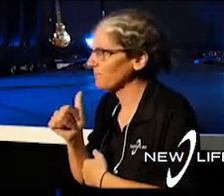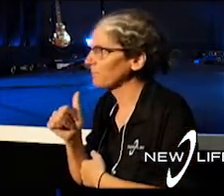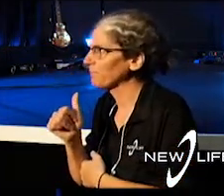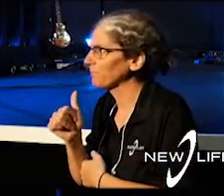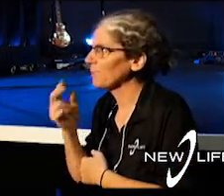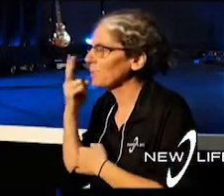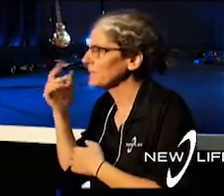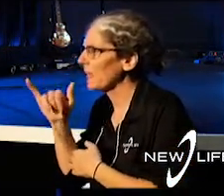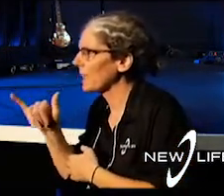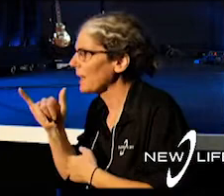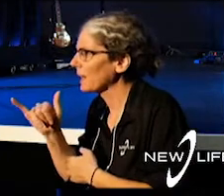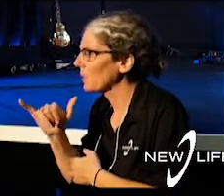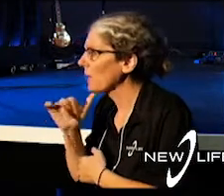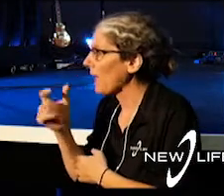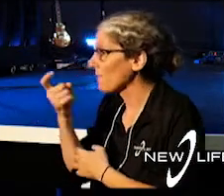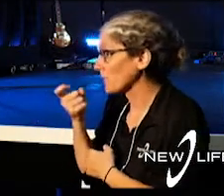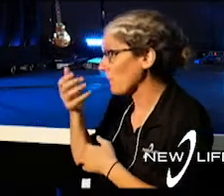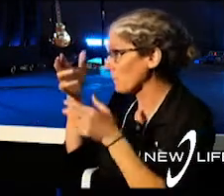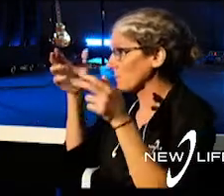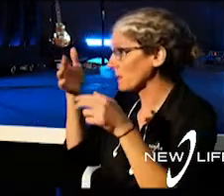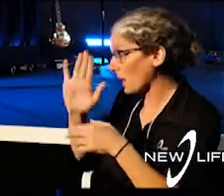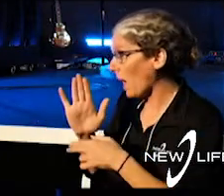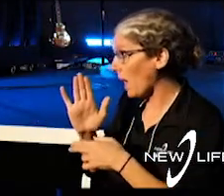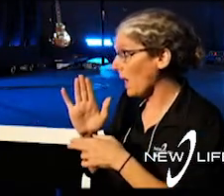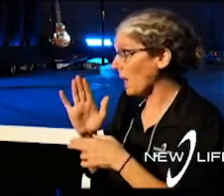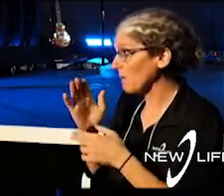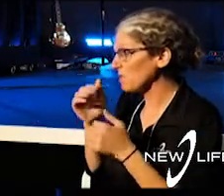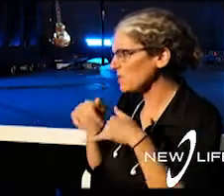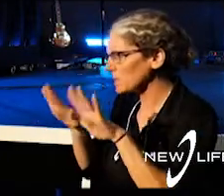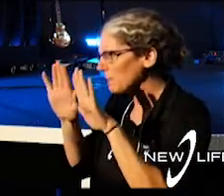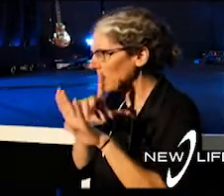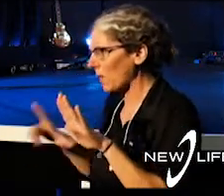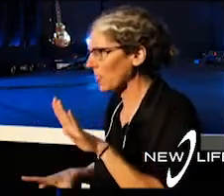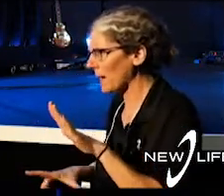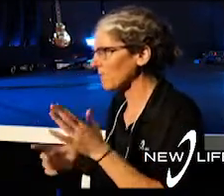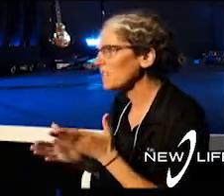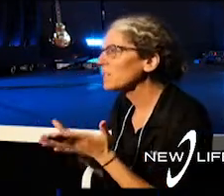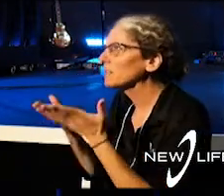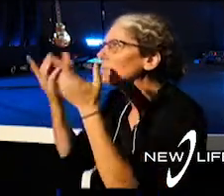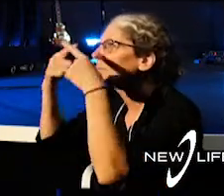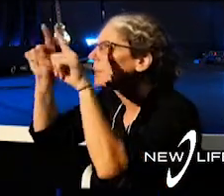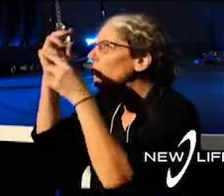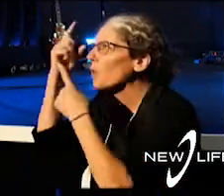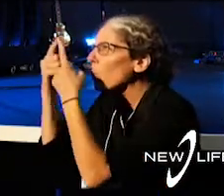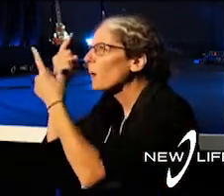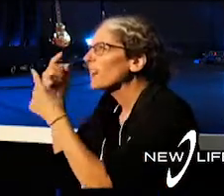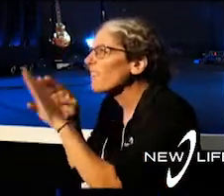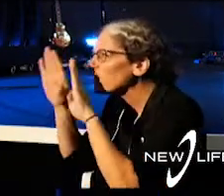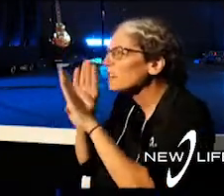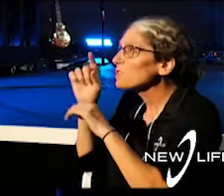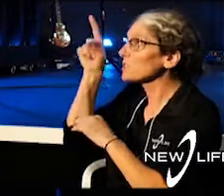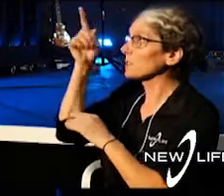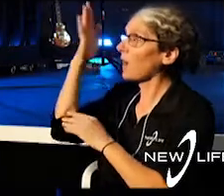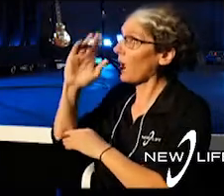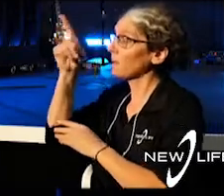When you sense that something isn't from God, if you submit your life and your desires and your worries and your frustrations to